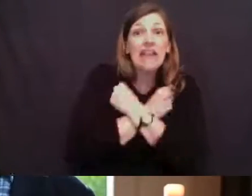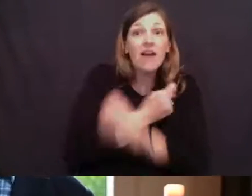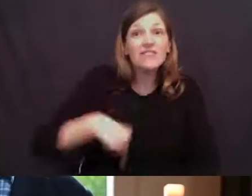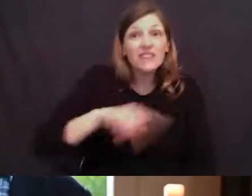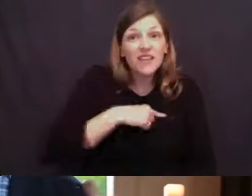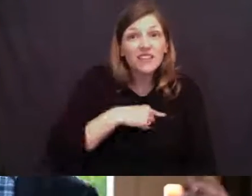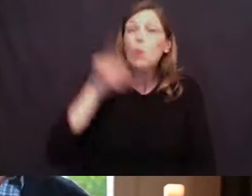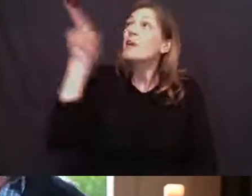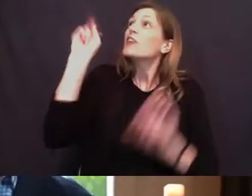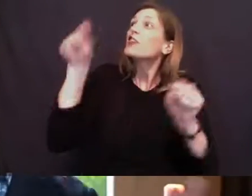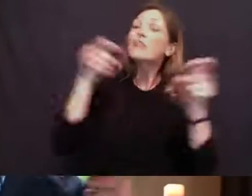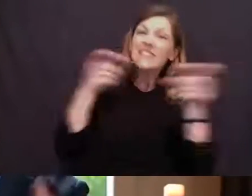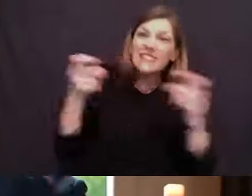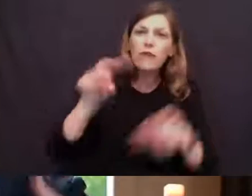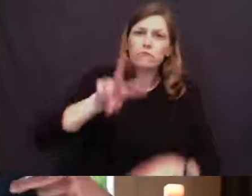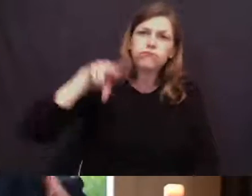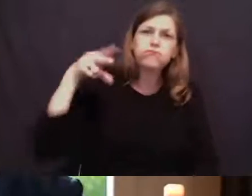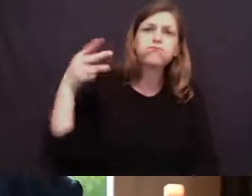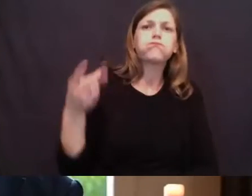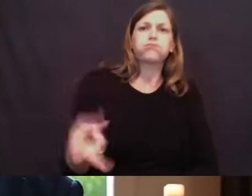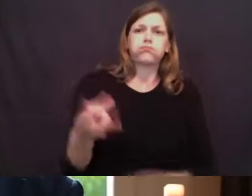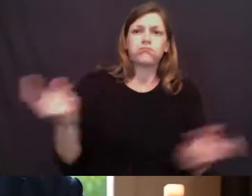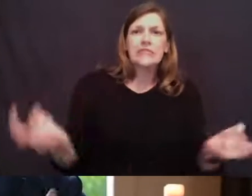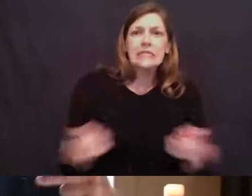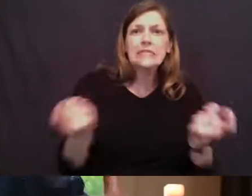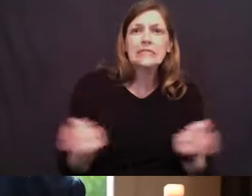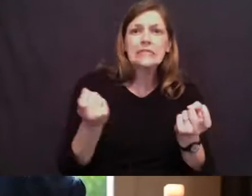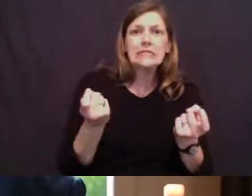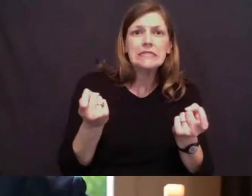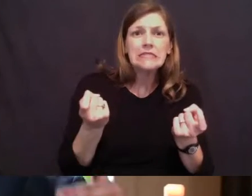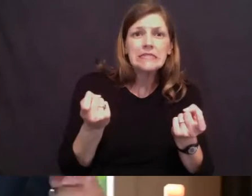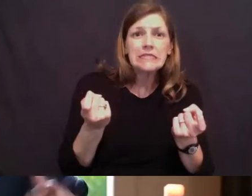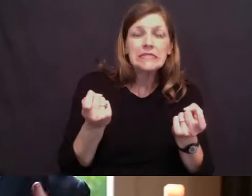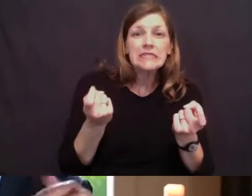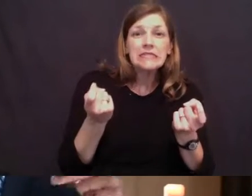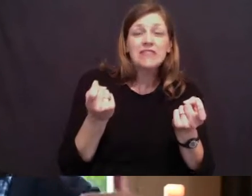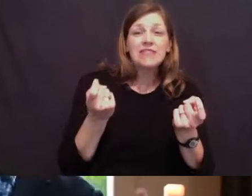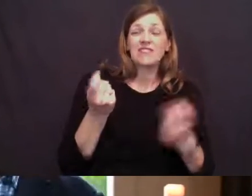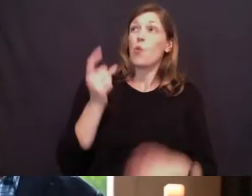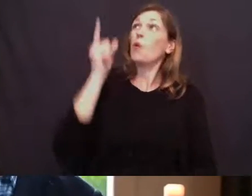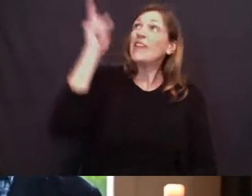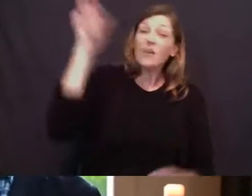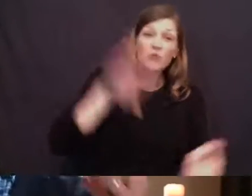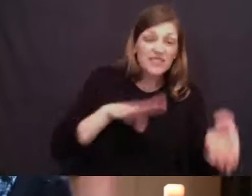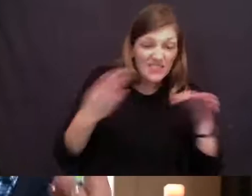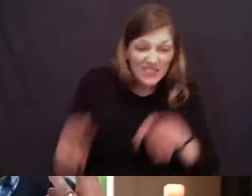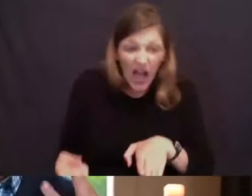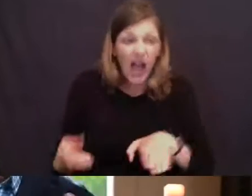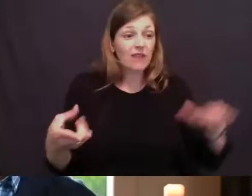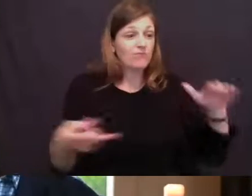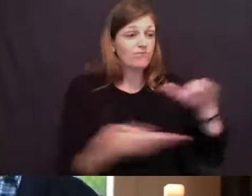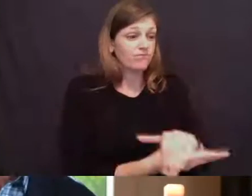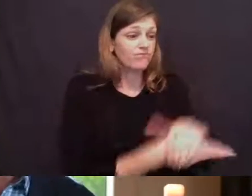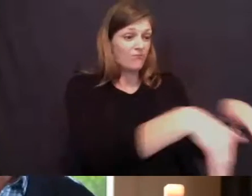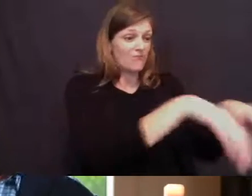and reverse the curse of sin in this world, so that he would die and be buried, and that in